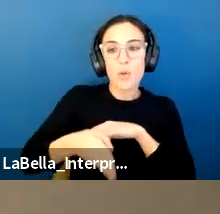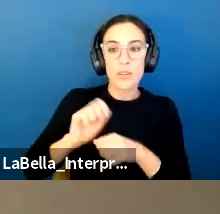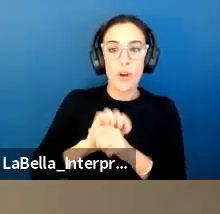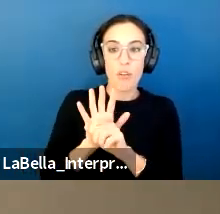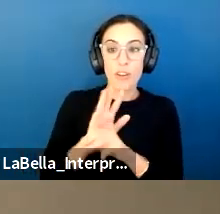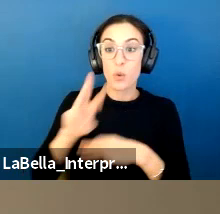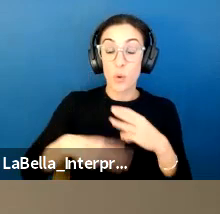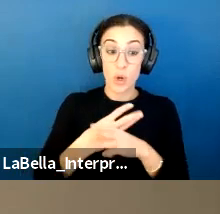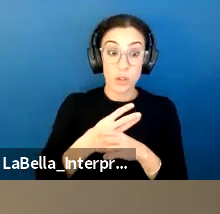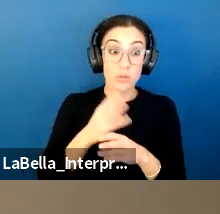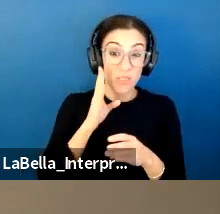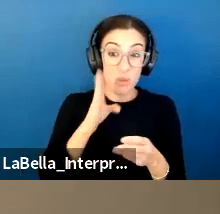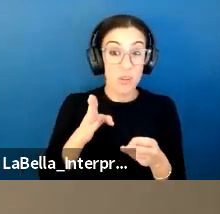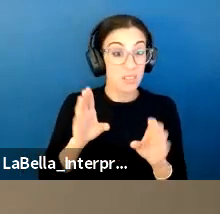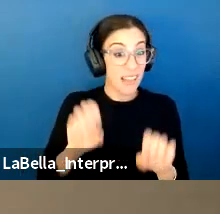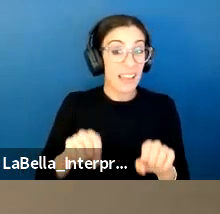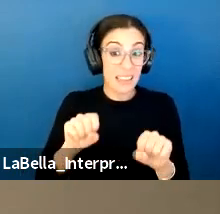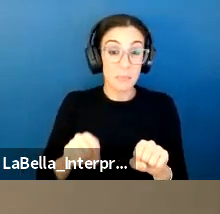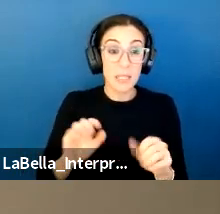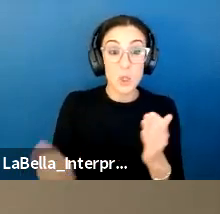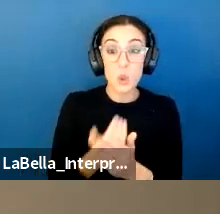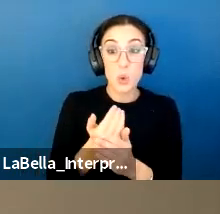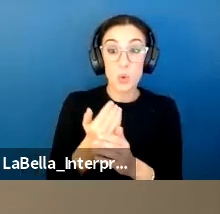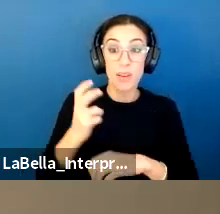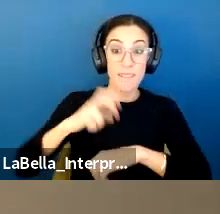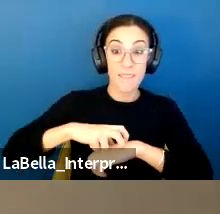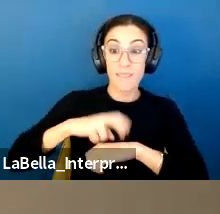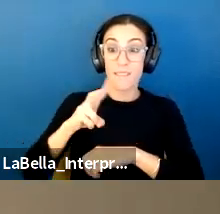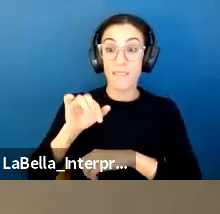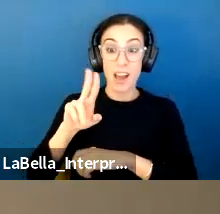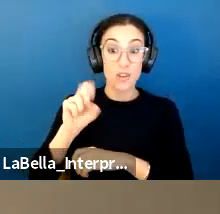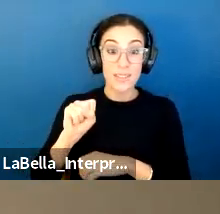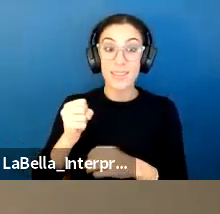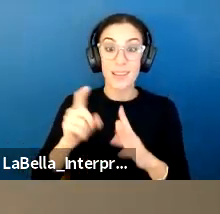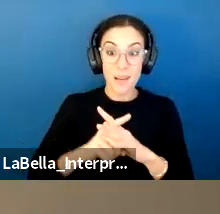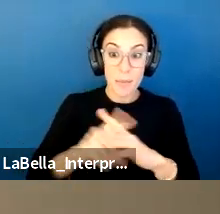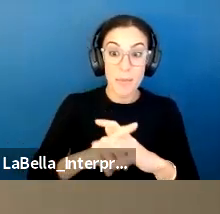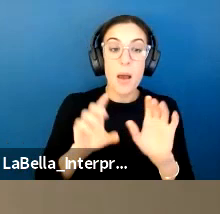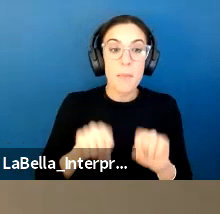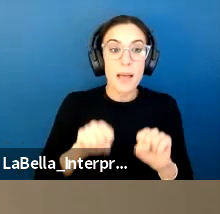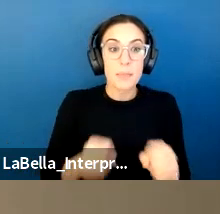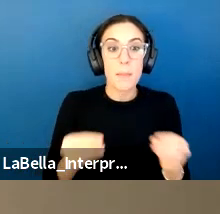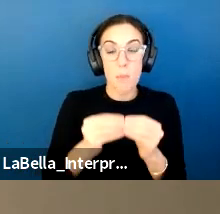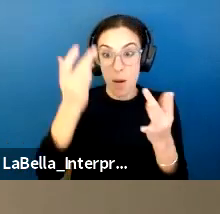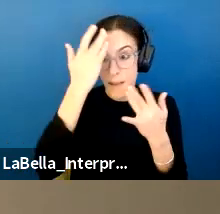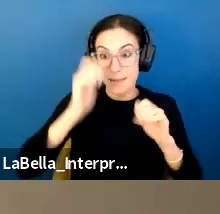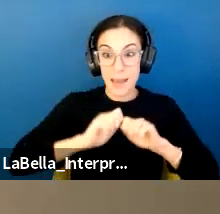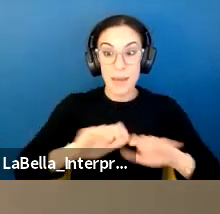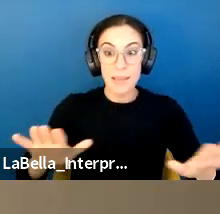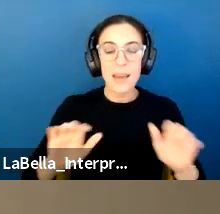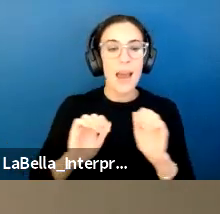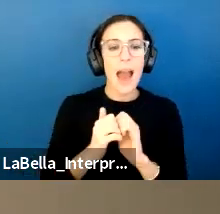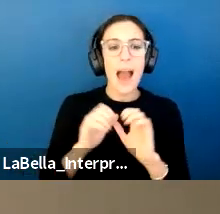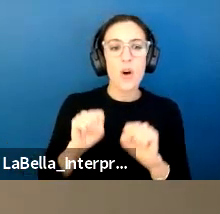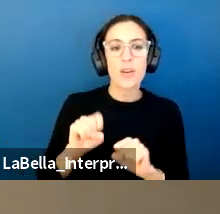new viruses that come, and possibly more pandemics. How can CRISPR be used to fight